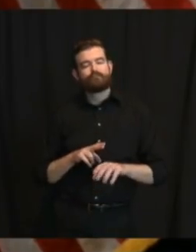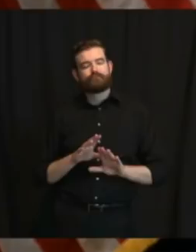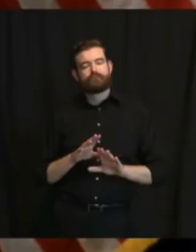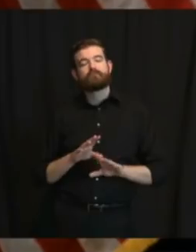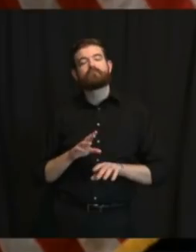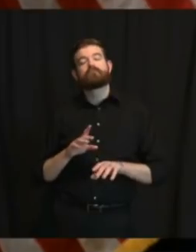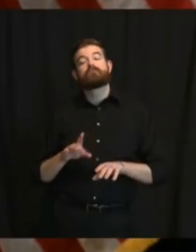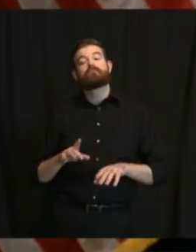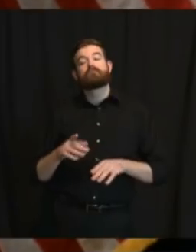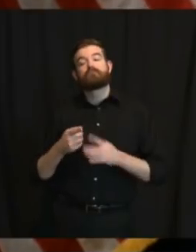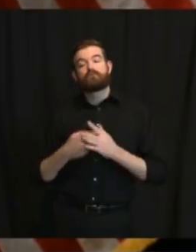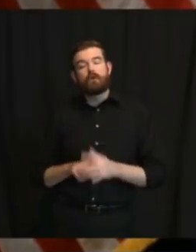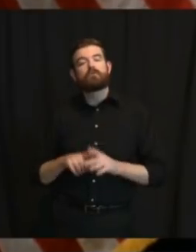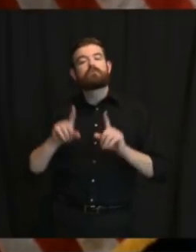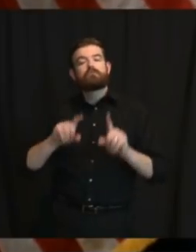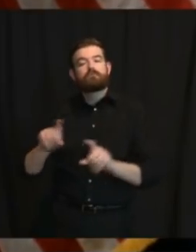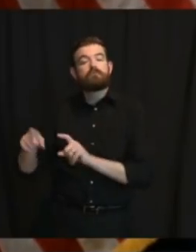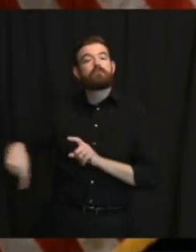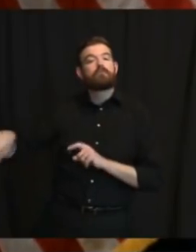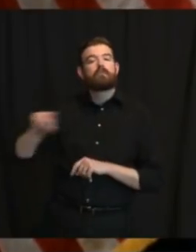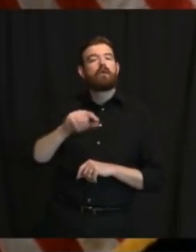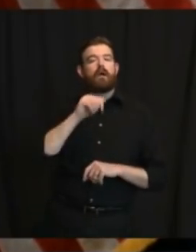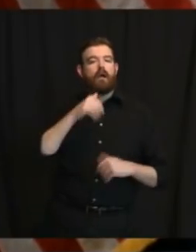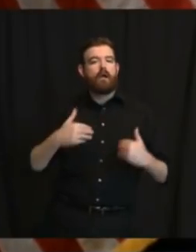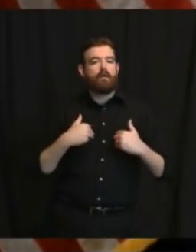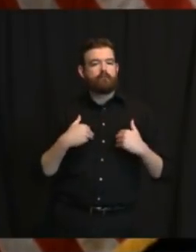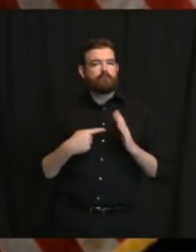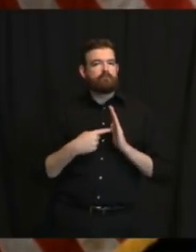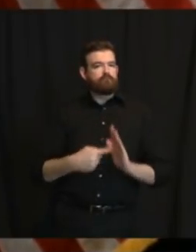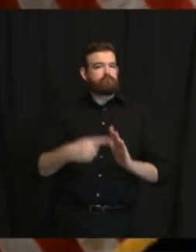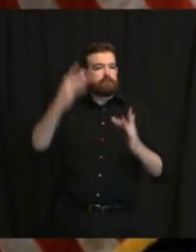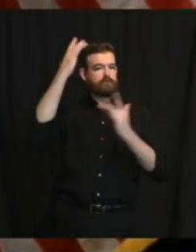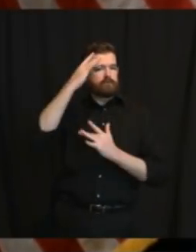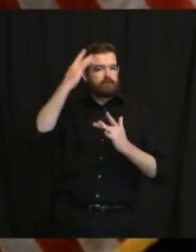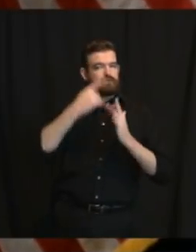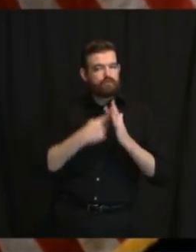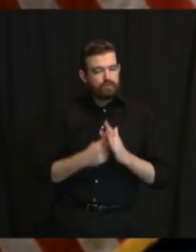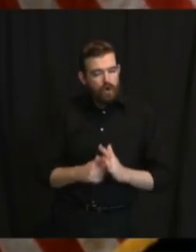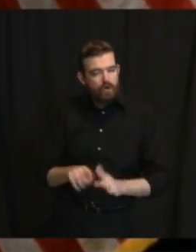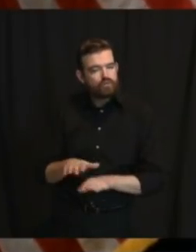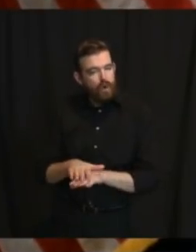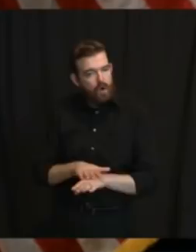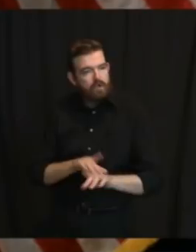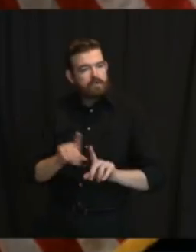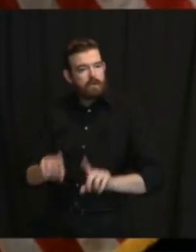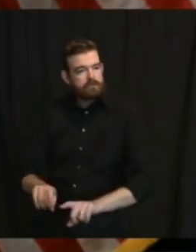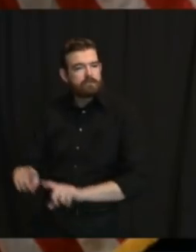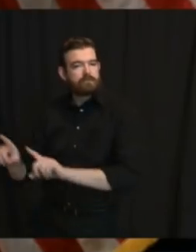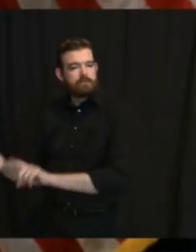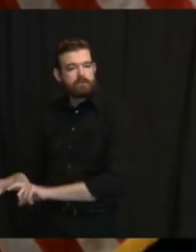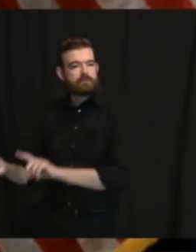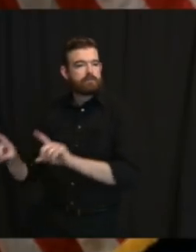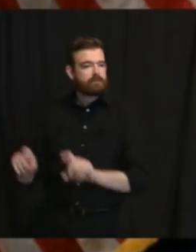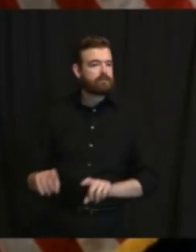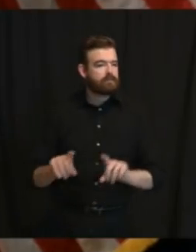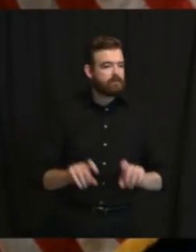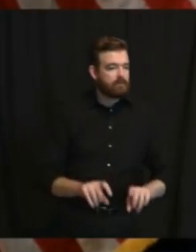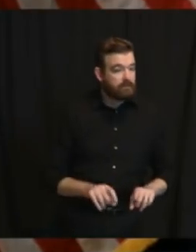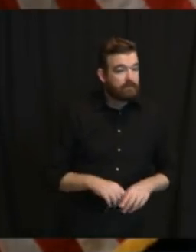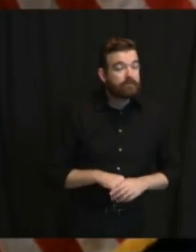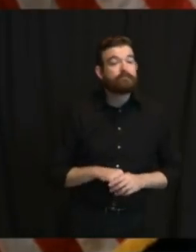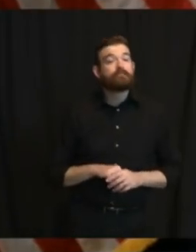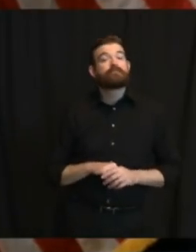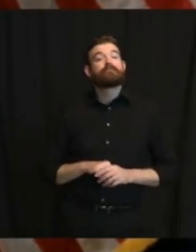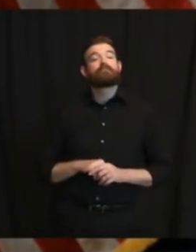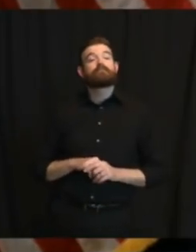it's still remarkable that even those, the highest number, I think you said, was 35 on spot testing, which means essentially 2 out of 3